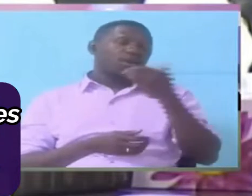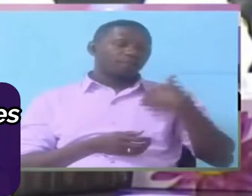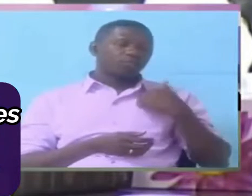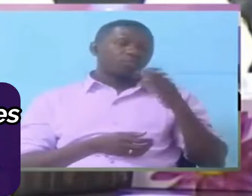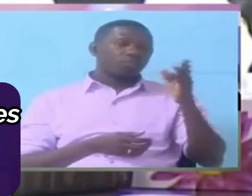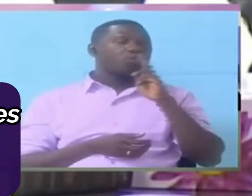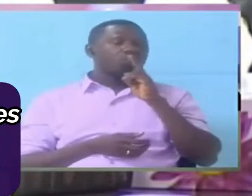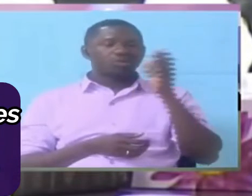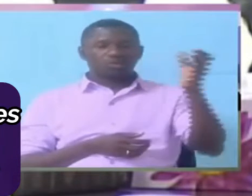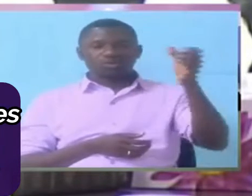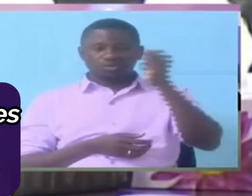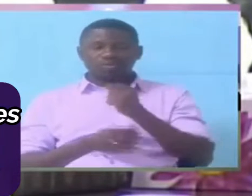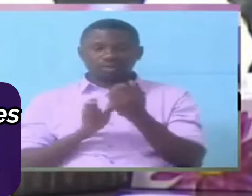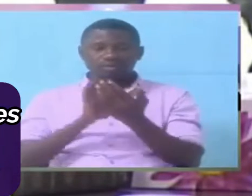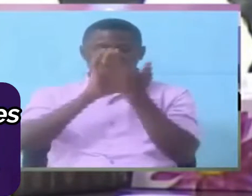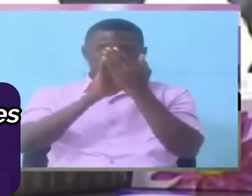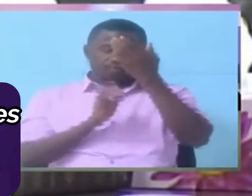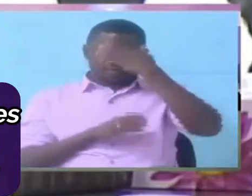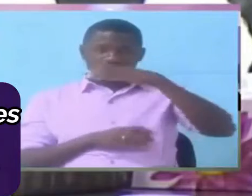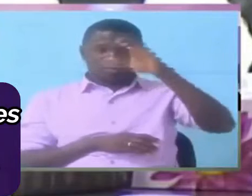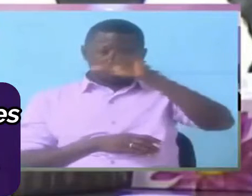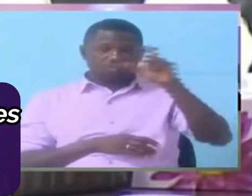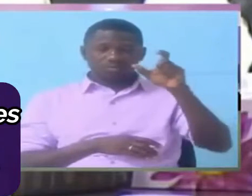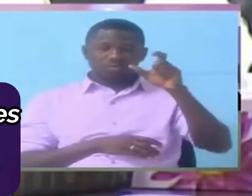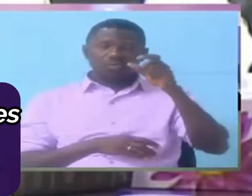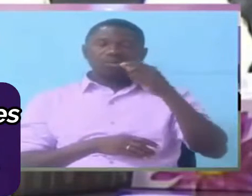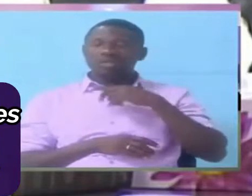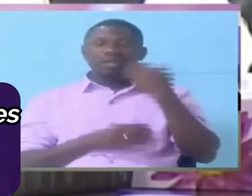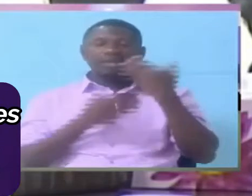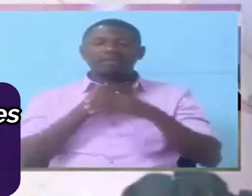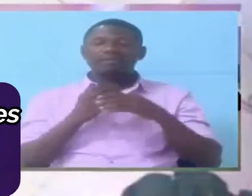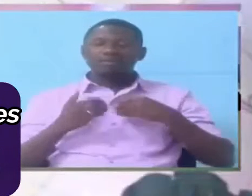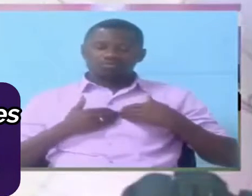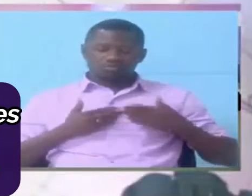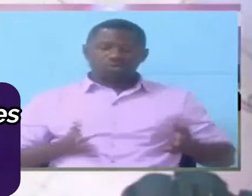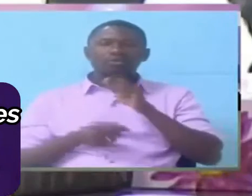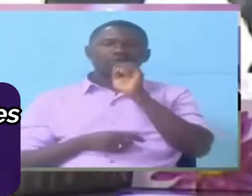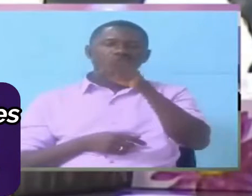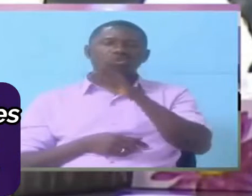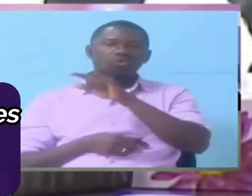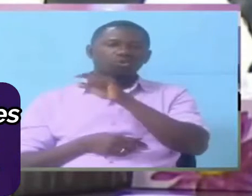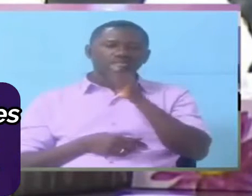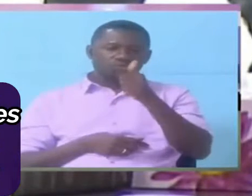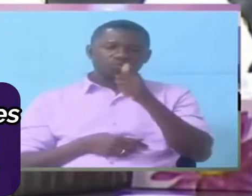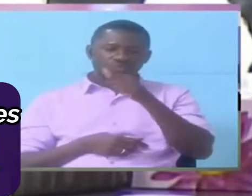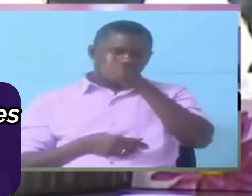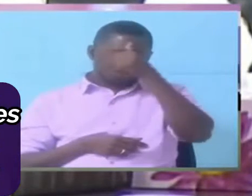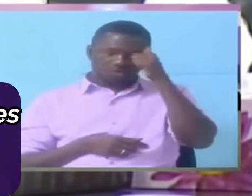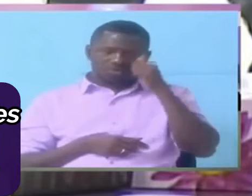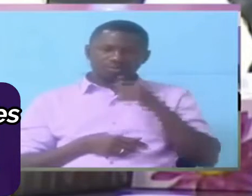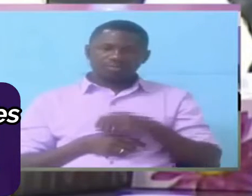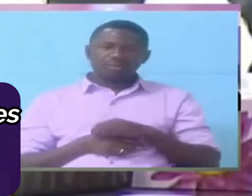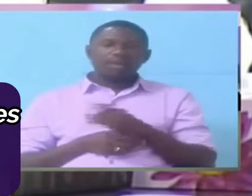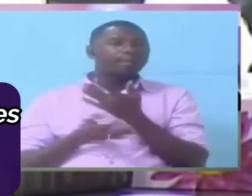are some people who appear before the commission. They are not willing to speak the truth. Security officer, there